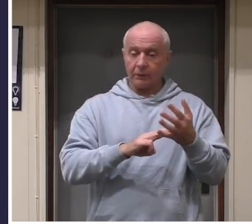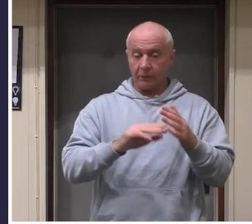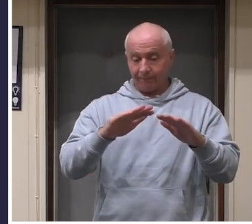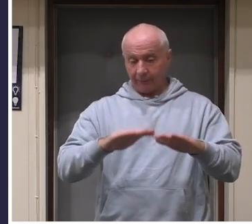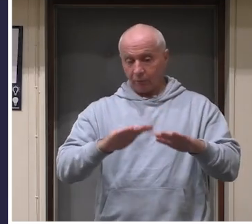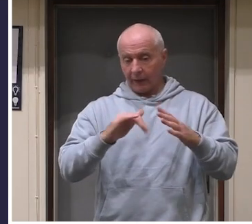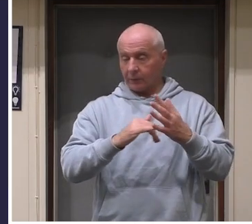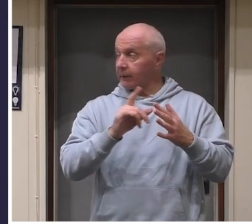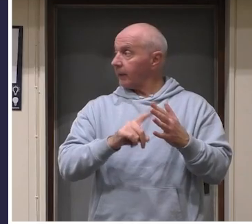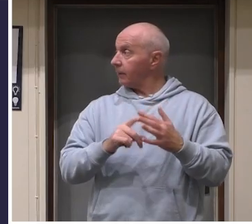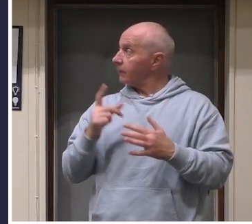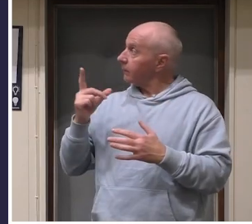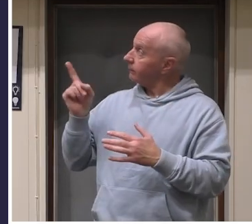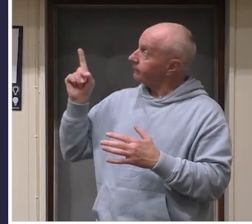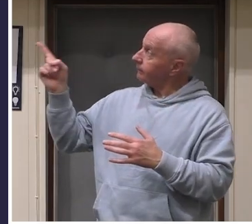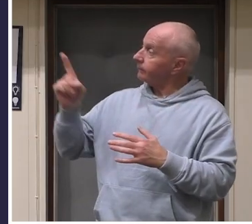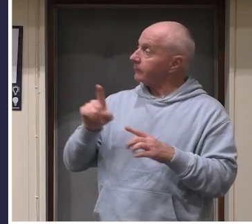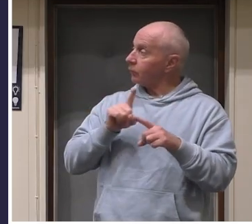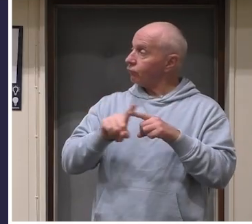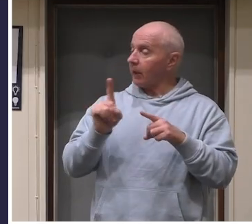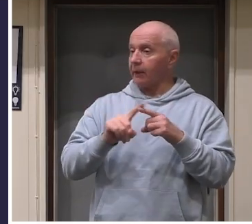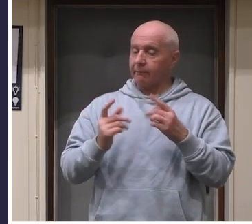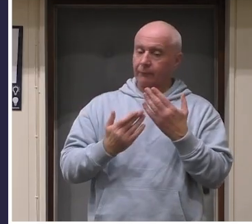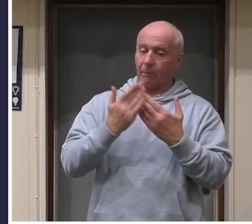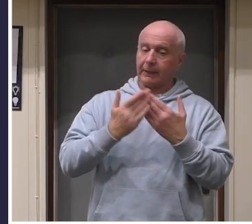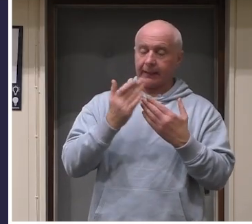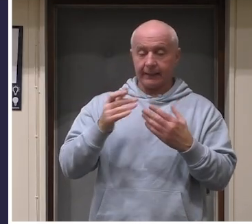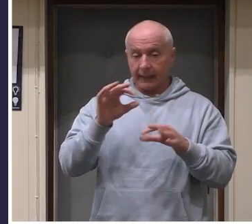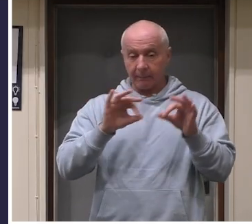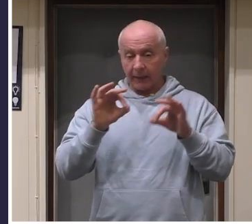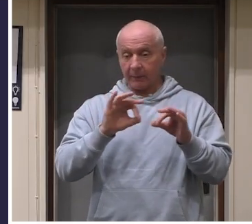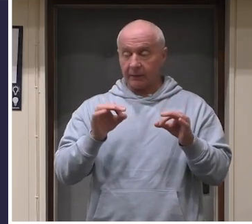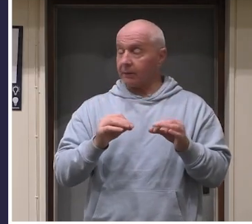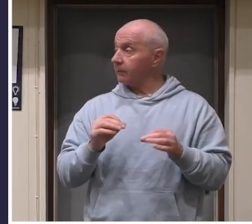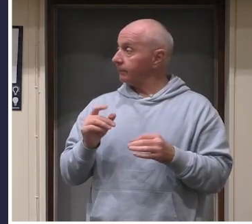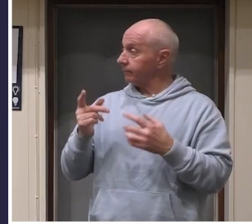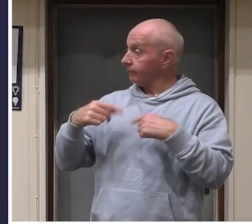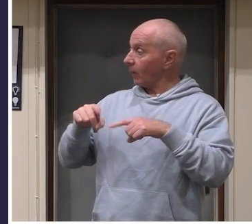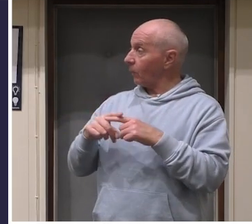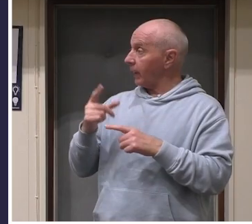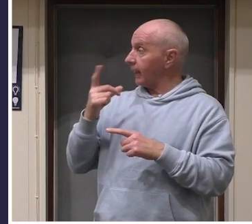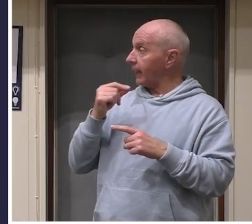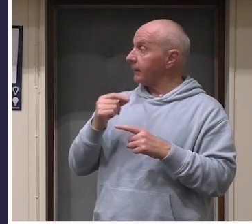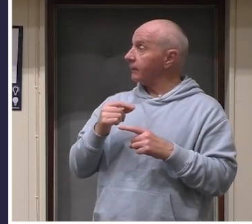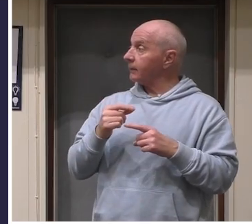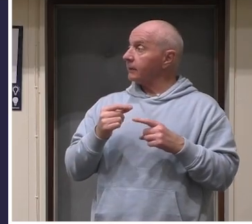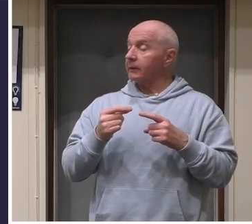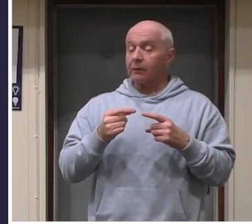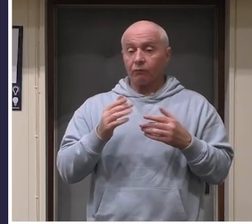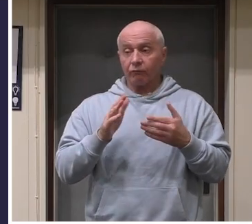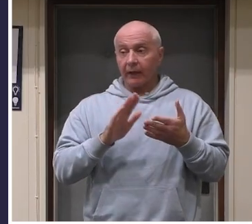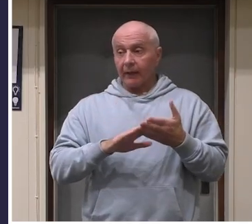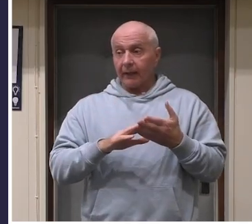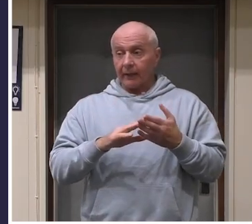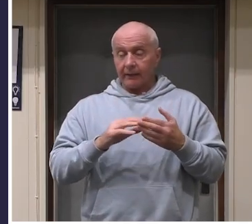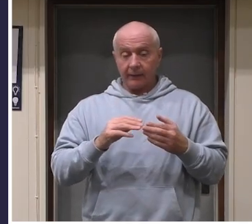cool it so well, we did this on an updated experiment of the previous one, that we can get much, much closer to n equal to